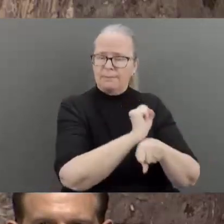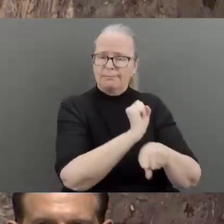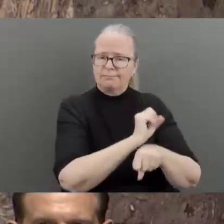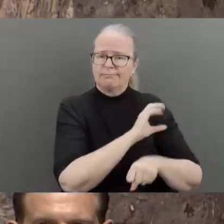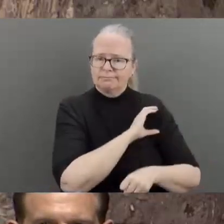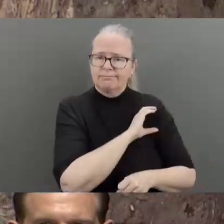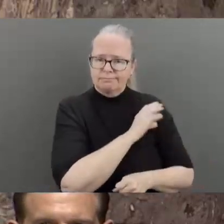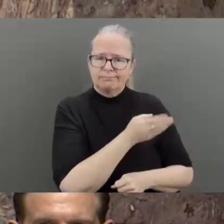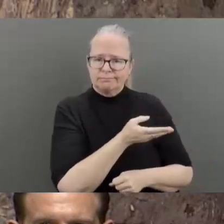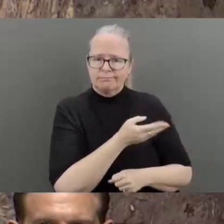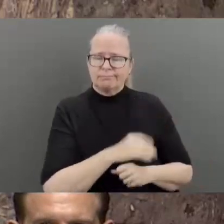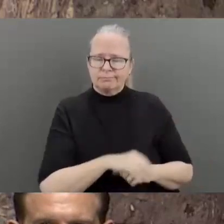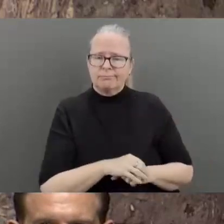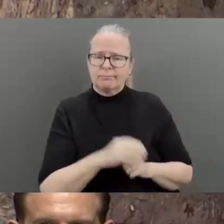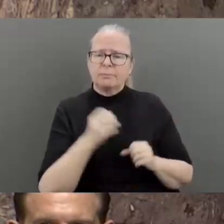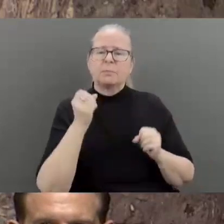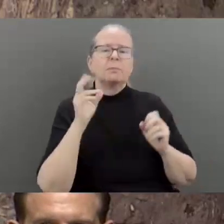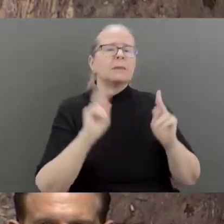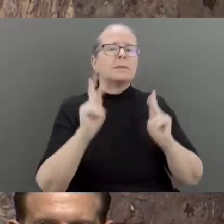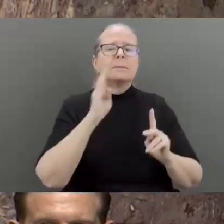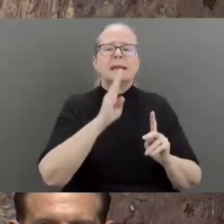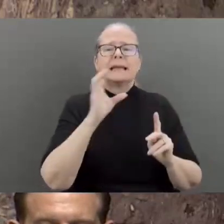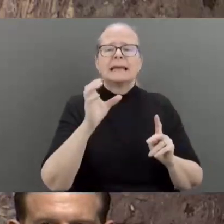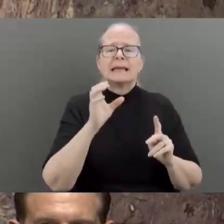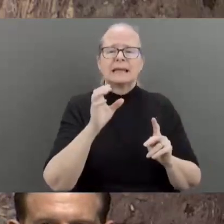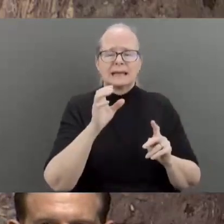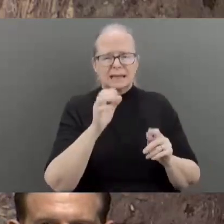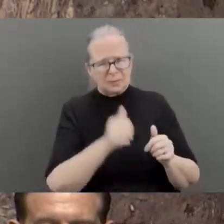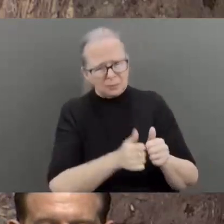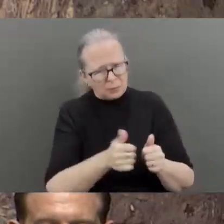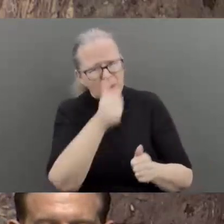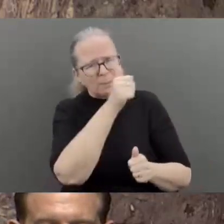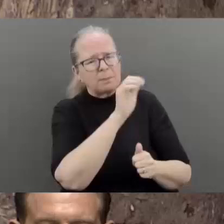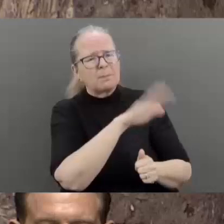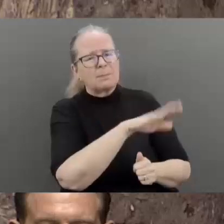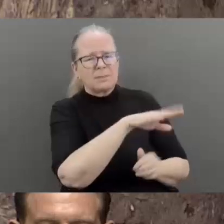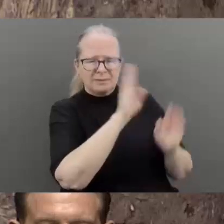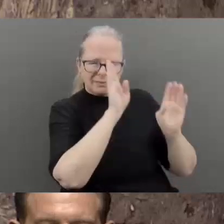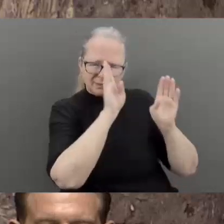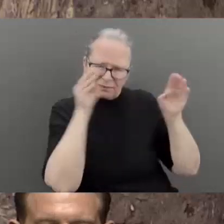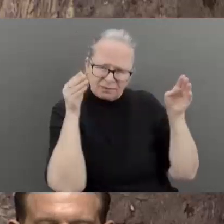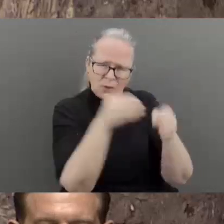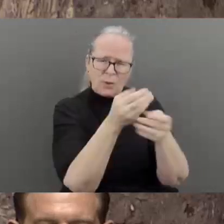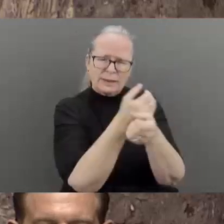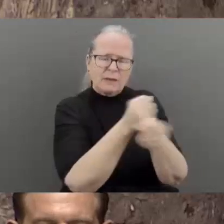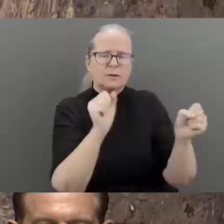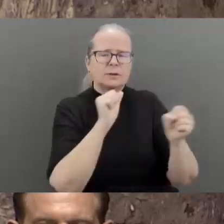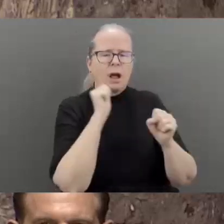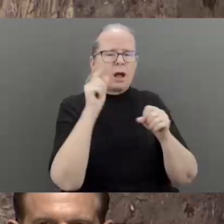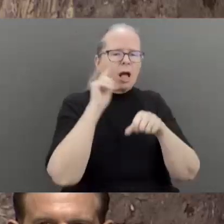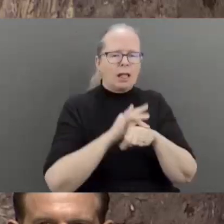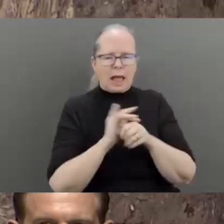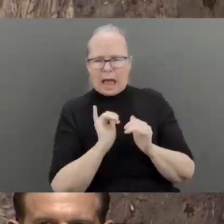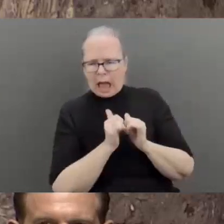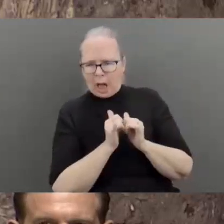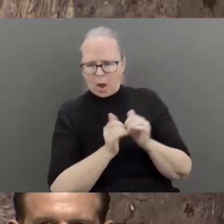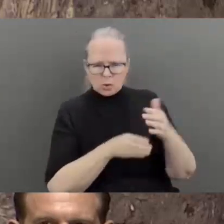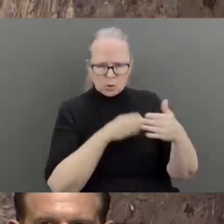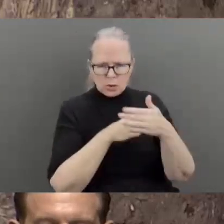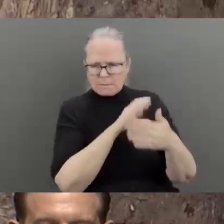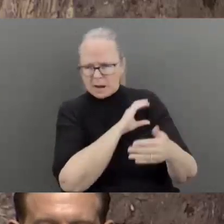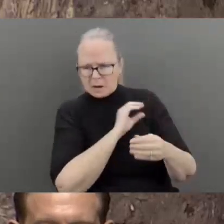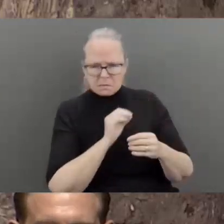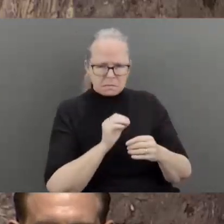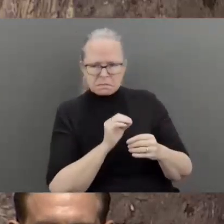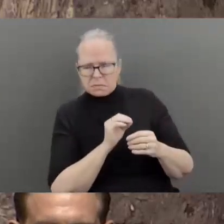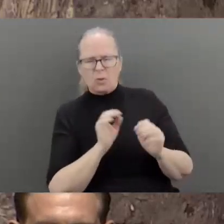the police. Mr. Speaker, with officers being spat on, slashed, and set on fire, when will this